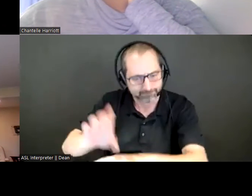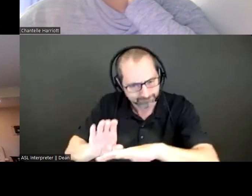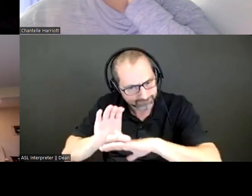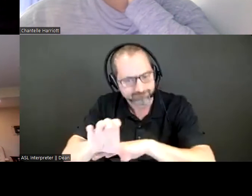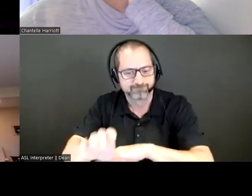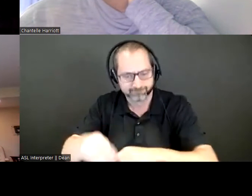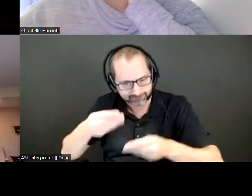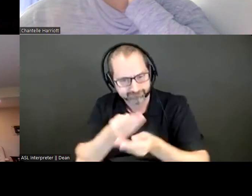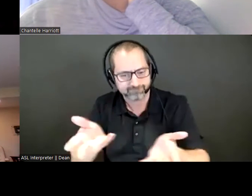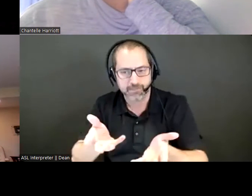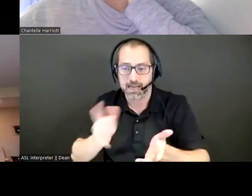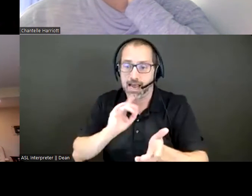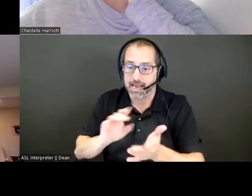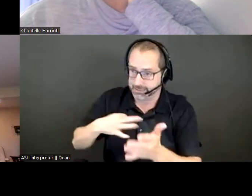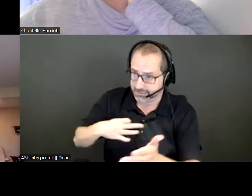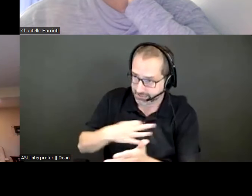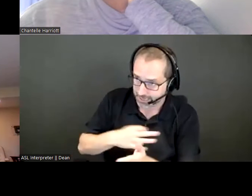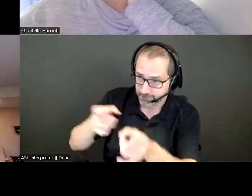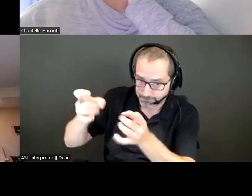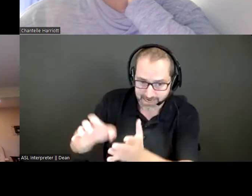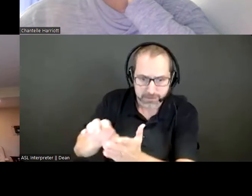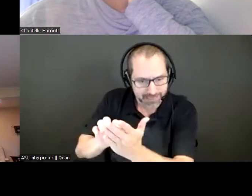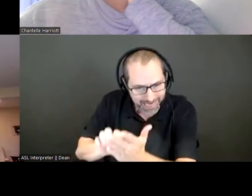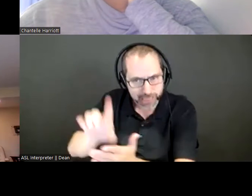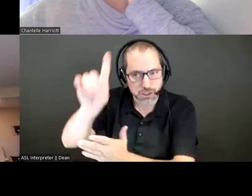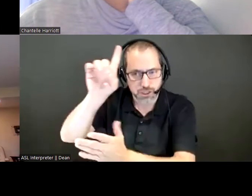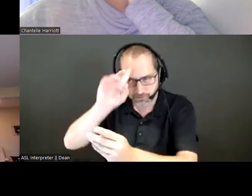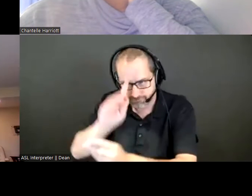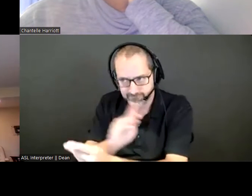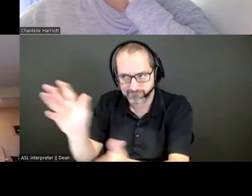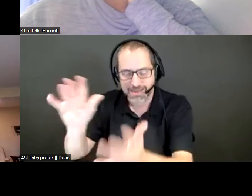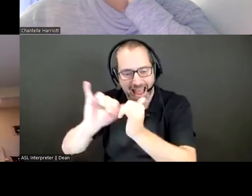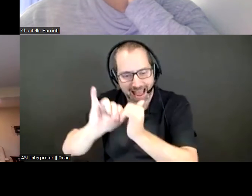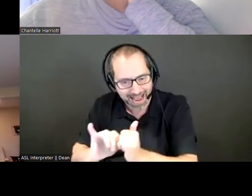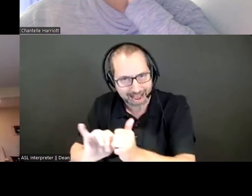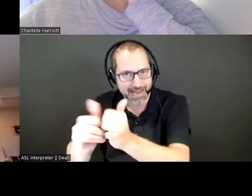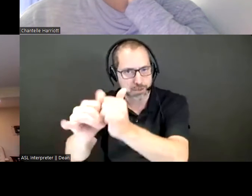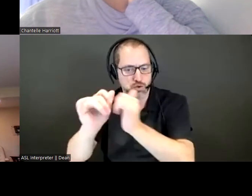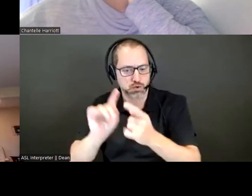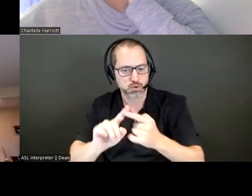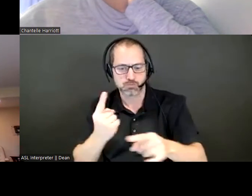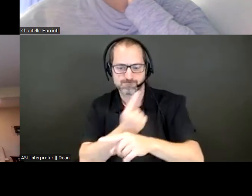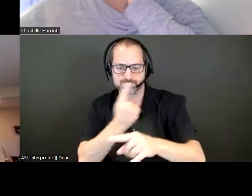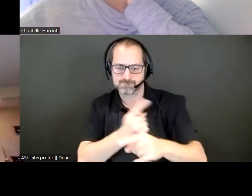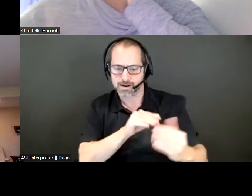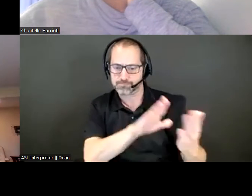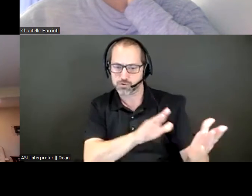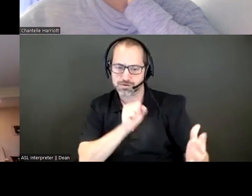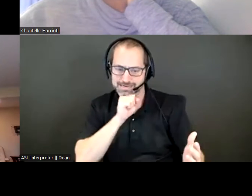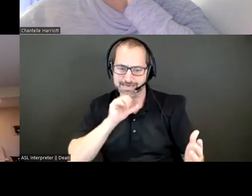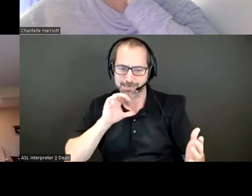educating the staff and the management of how to approach senior